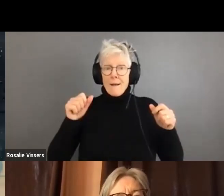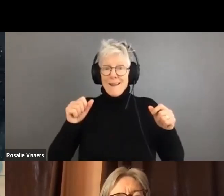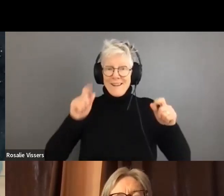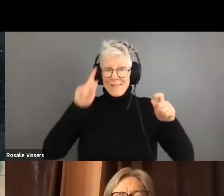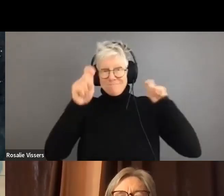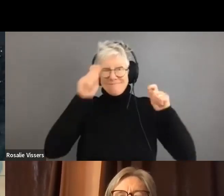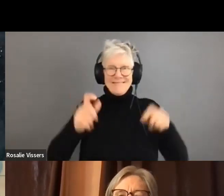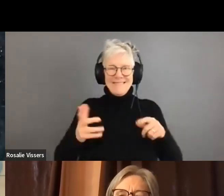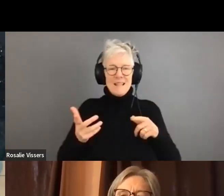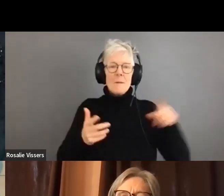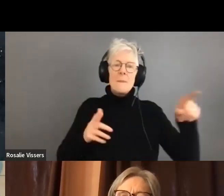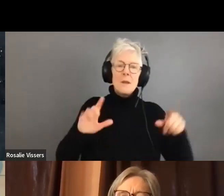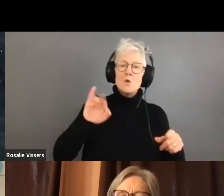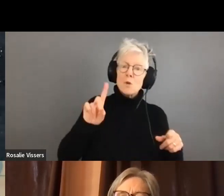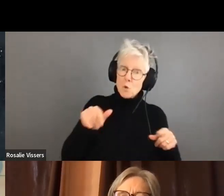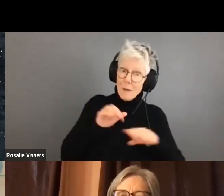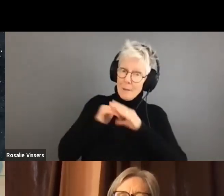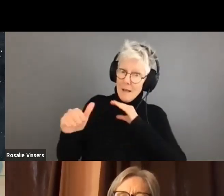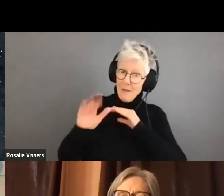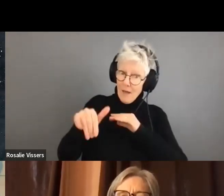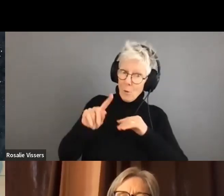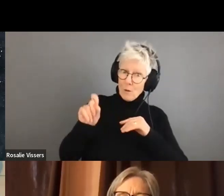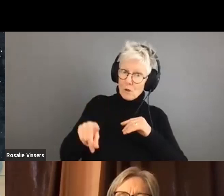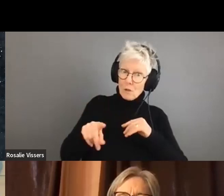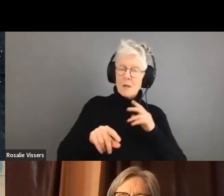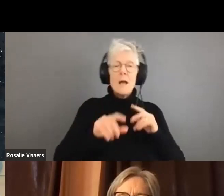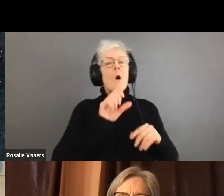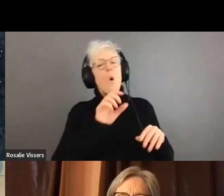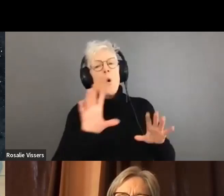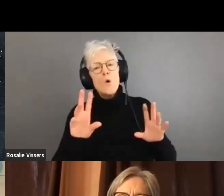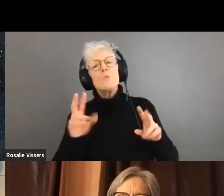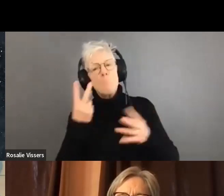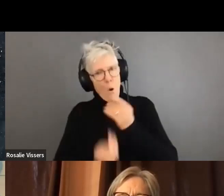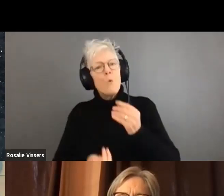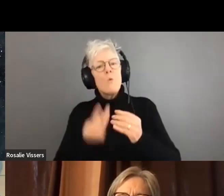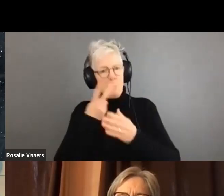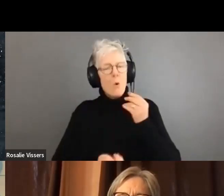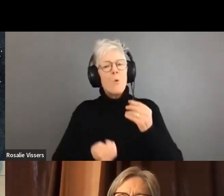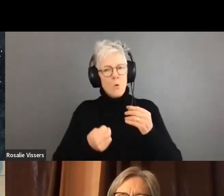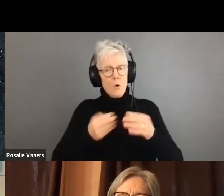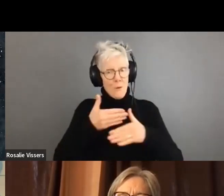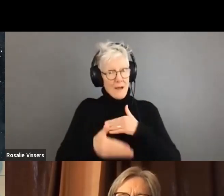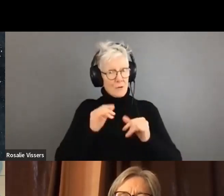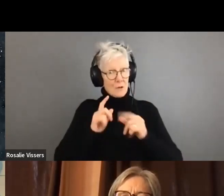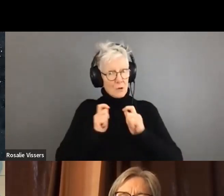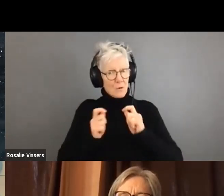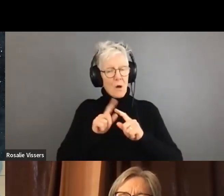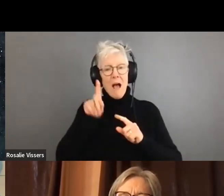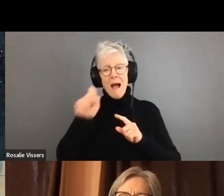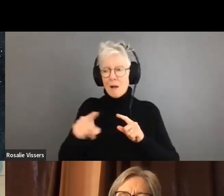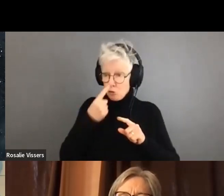that's something you would email? Or? I would email them. Yes. I would ask them verbally right after, and then I would email them.